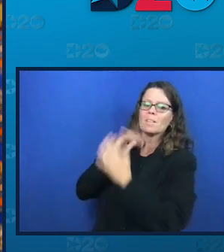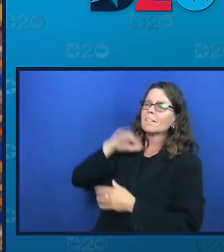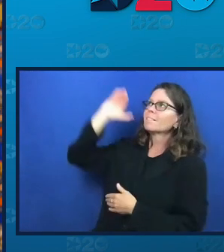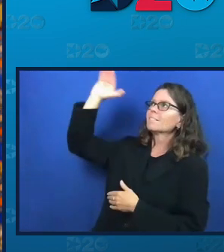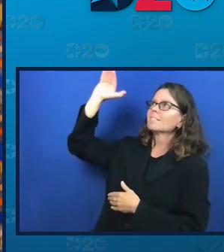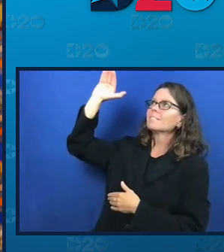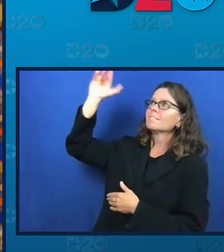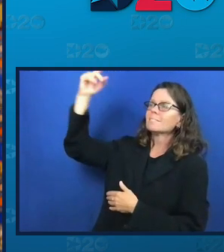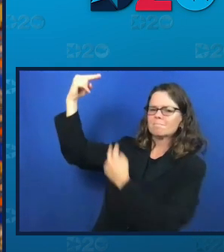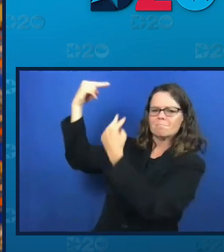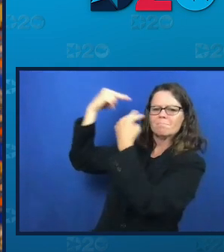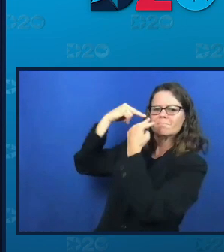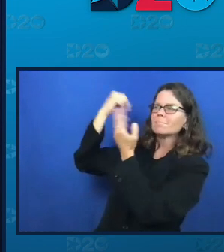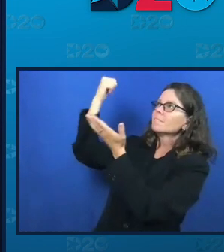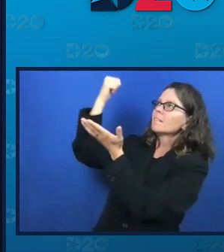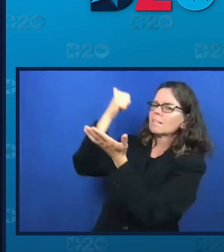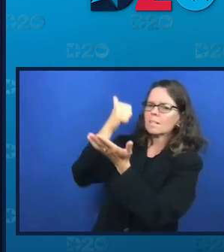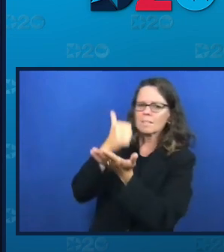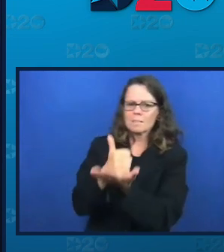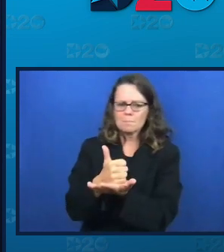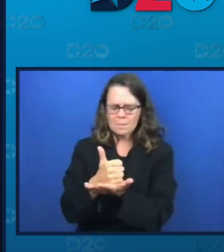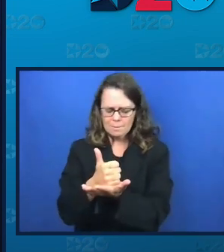Amen.